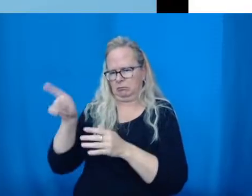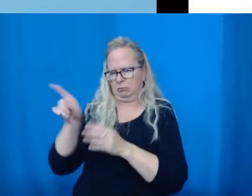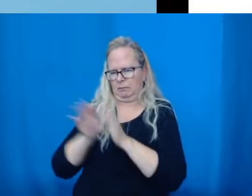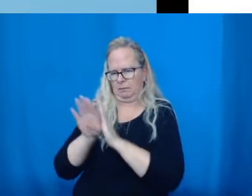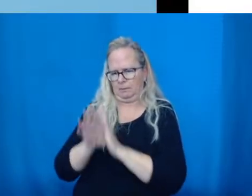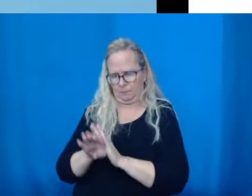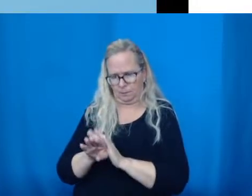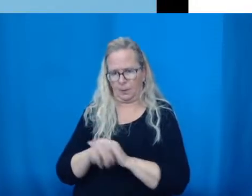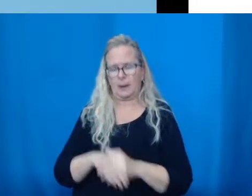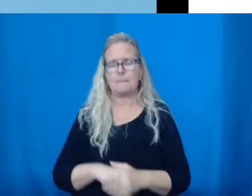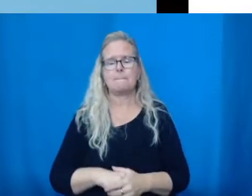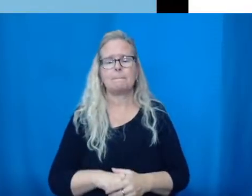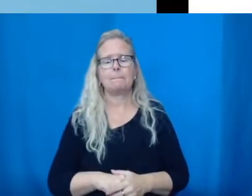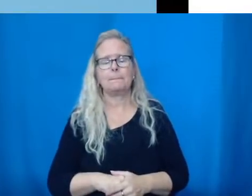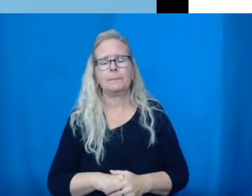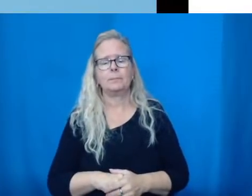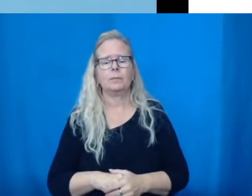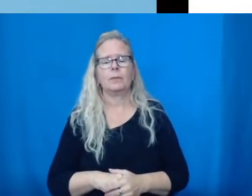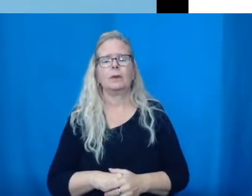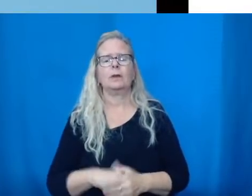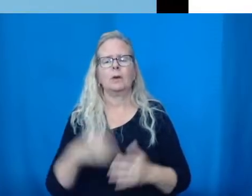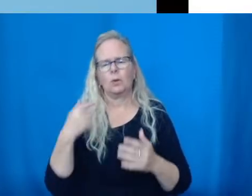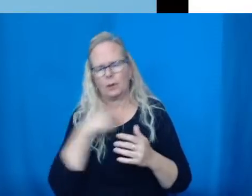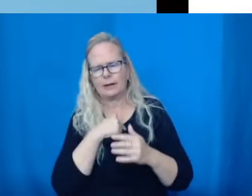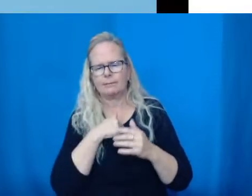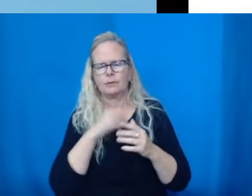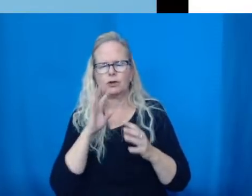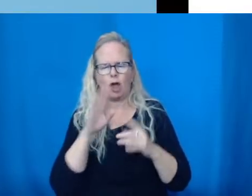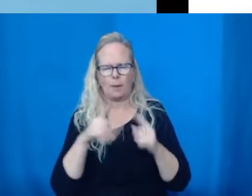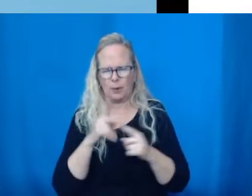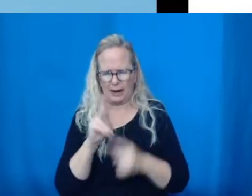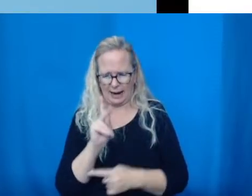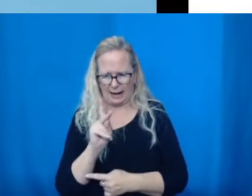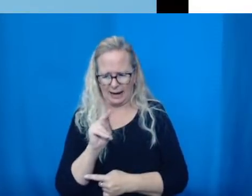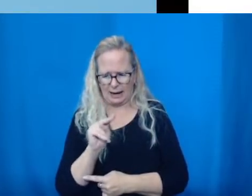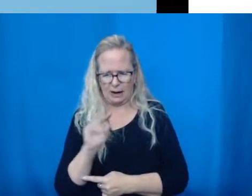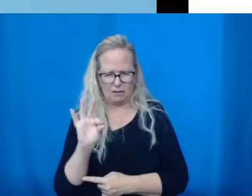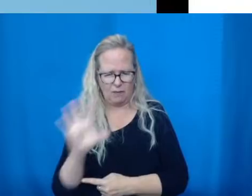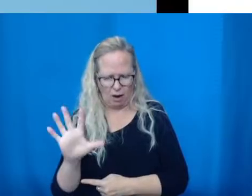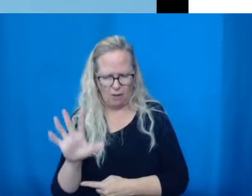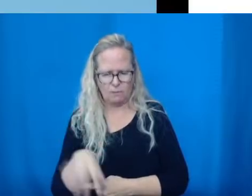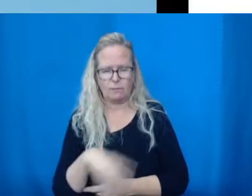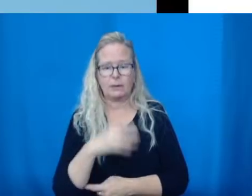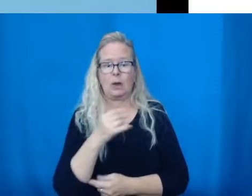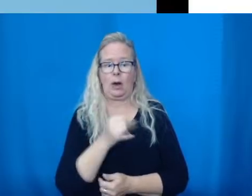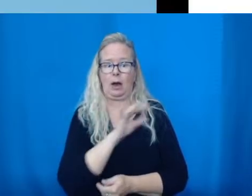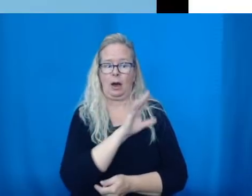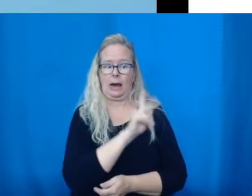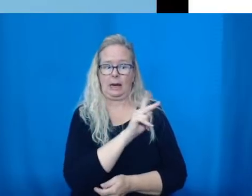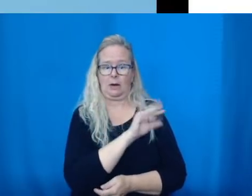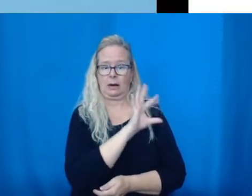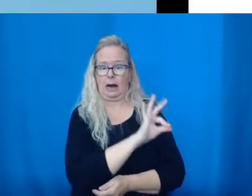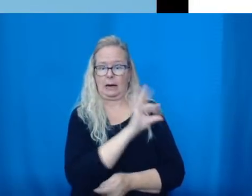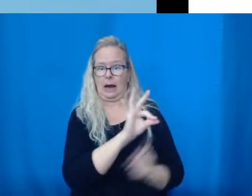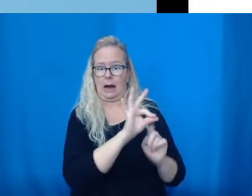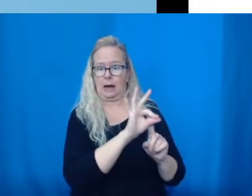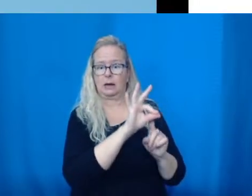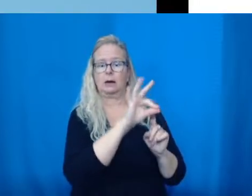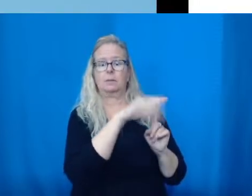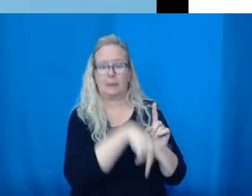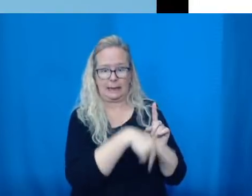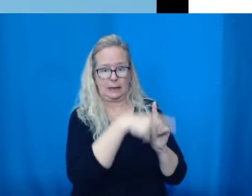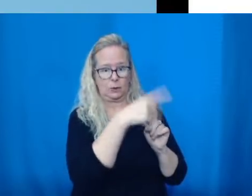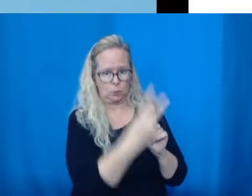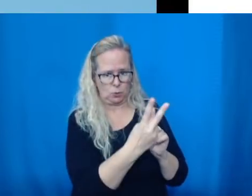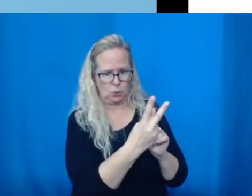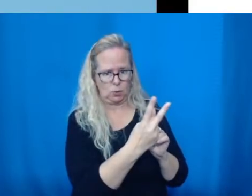or FFP2 respirators at times, but NIOSH is the one that has been around for 50 years and is very well recognized in